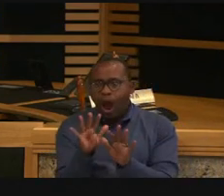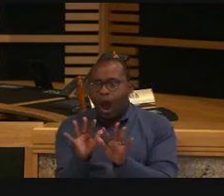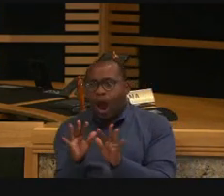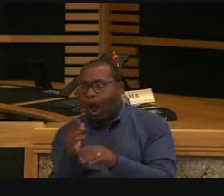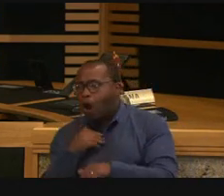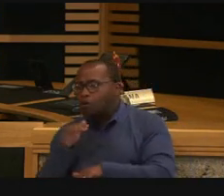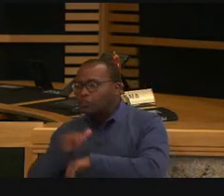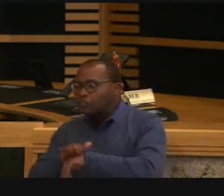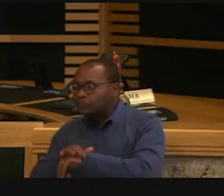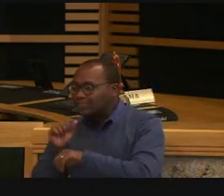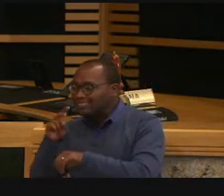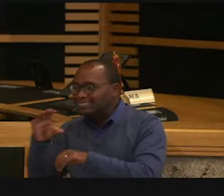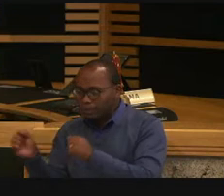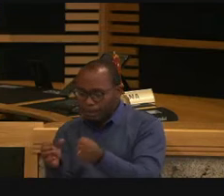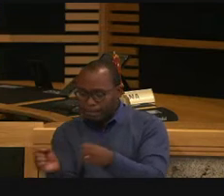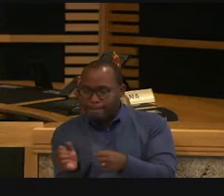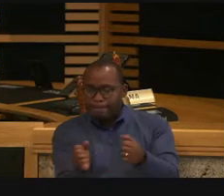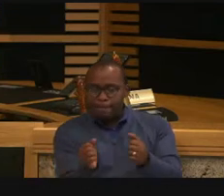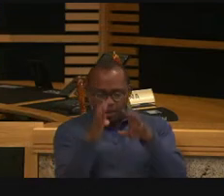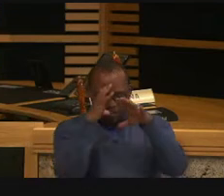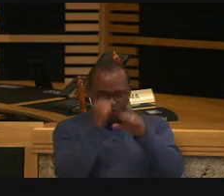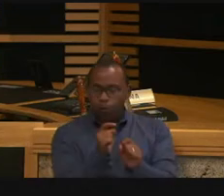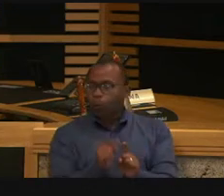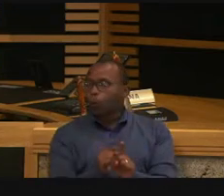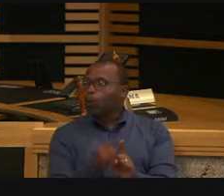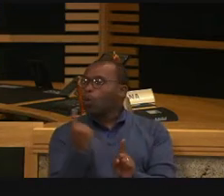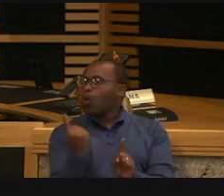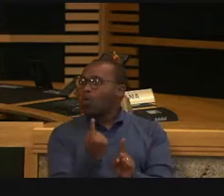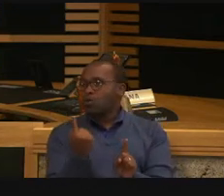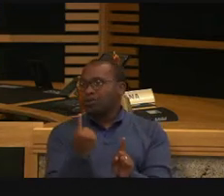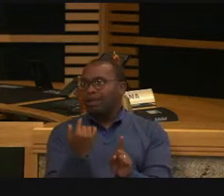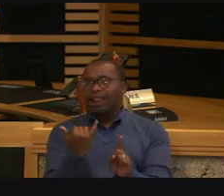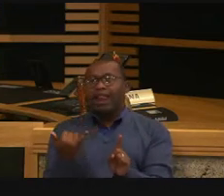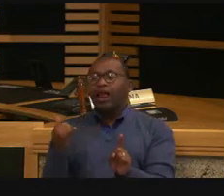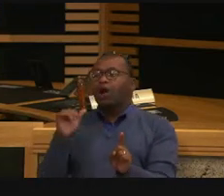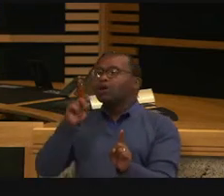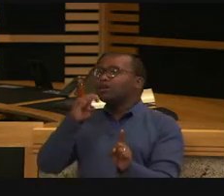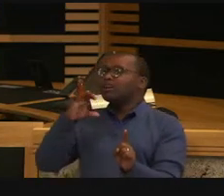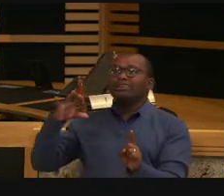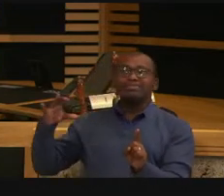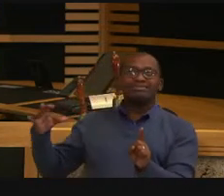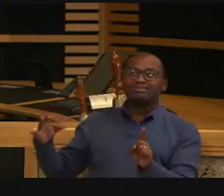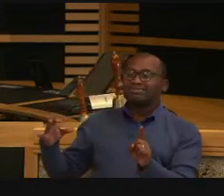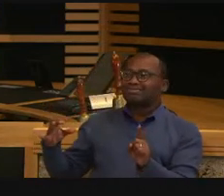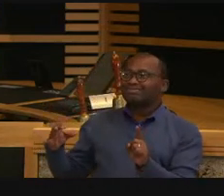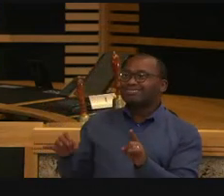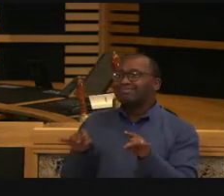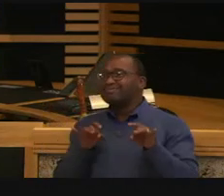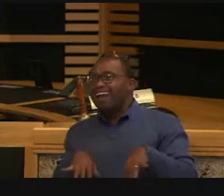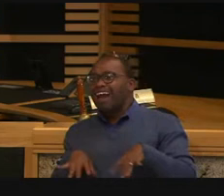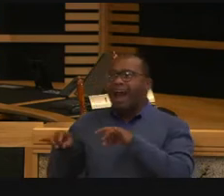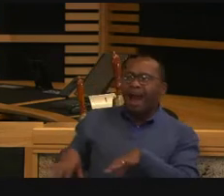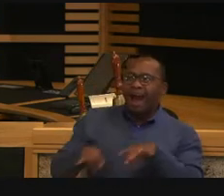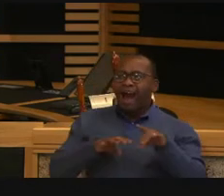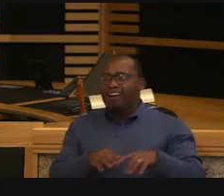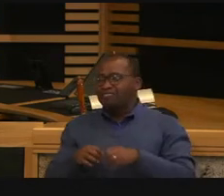a total standstill, and it is still struggling to overcome decades of repetitive